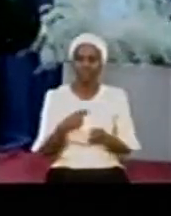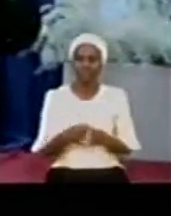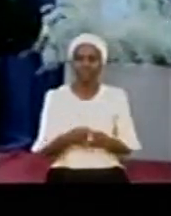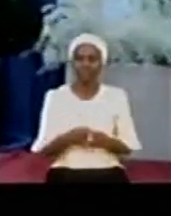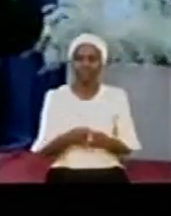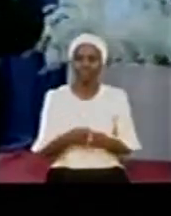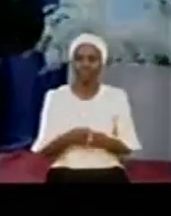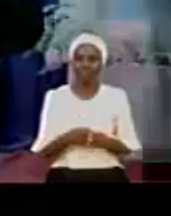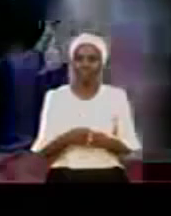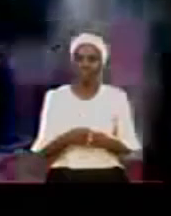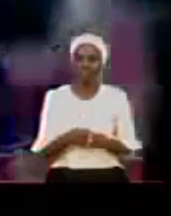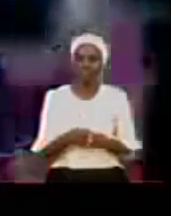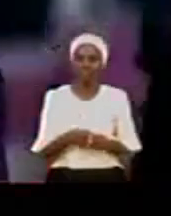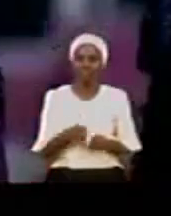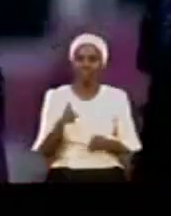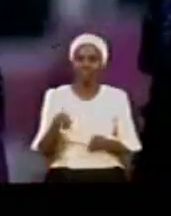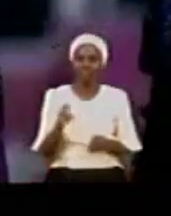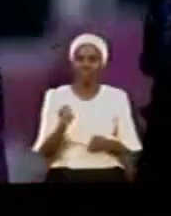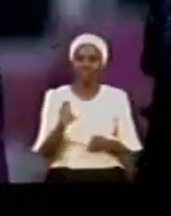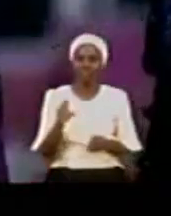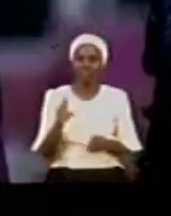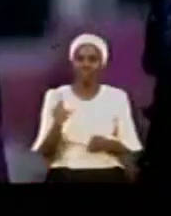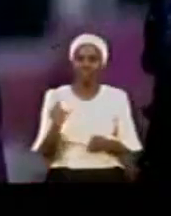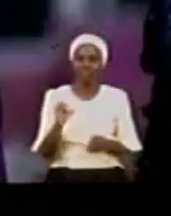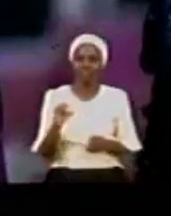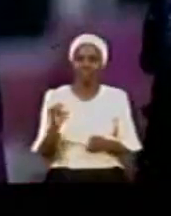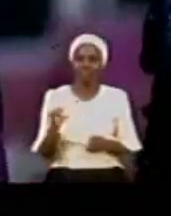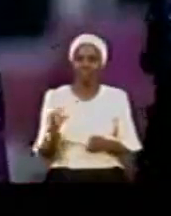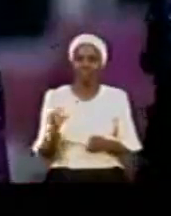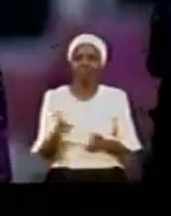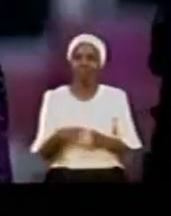I'm a born-again child by the grace of God.